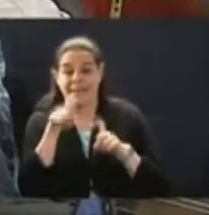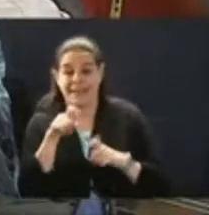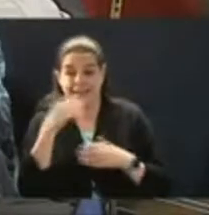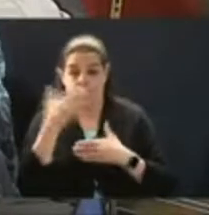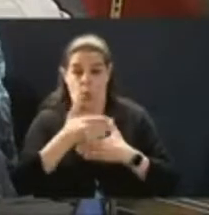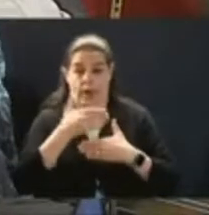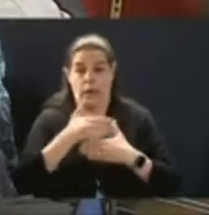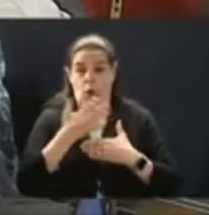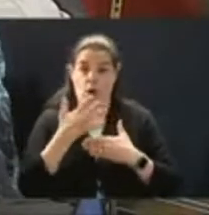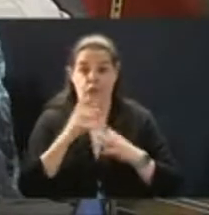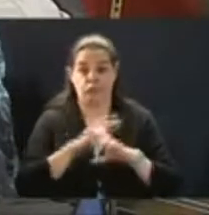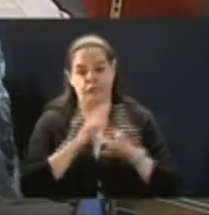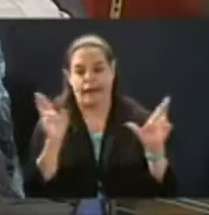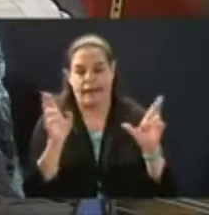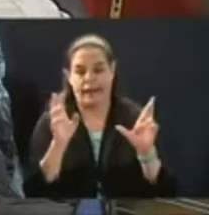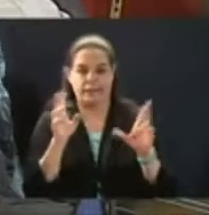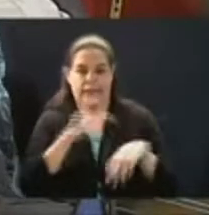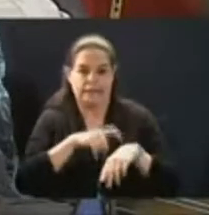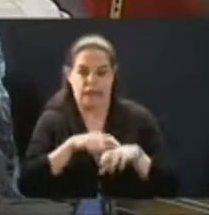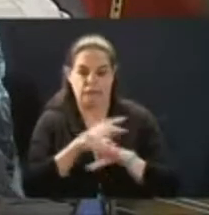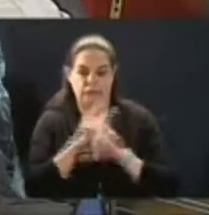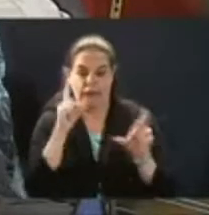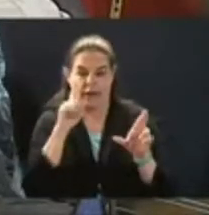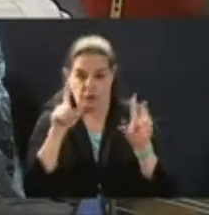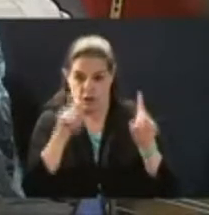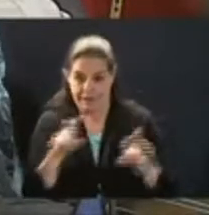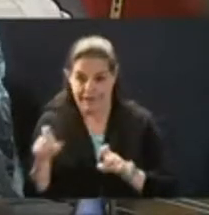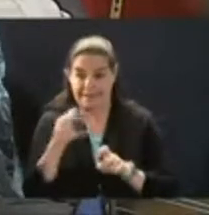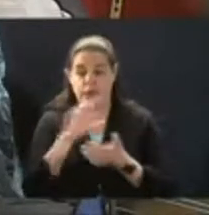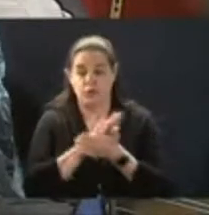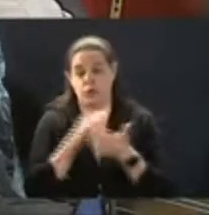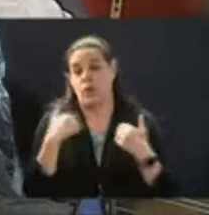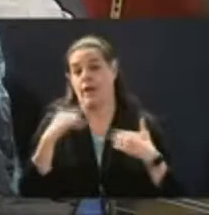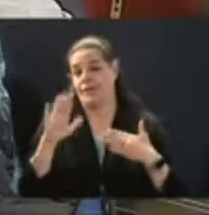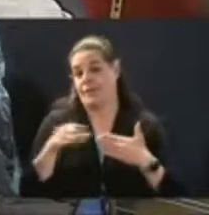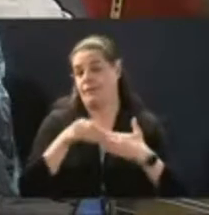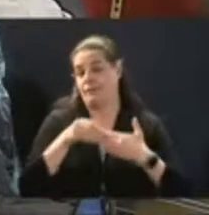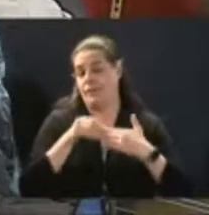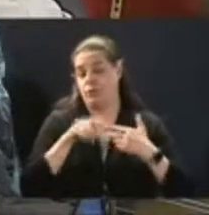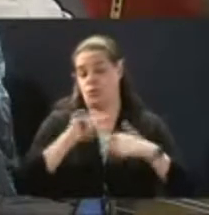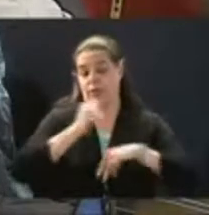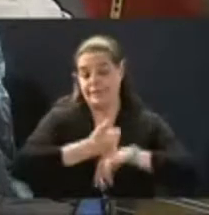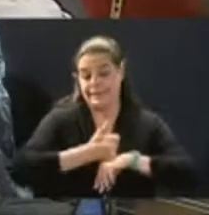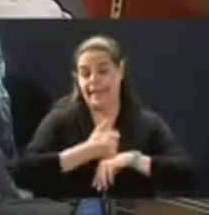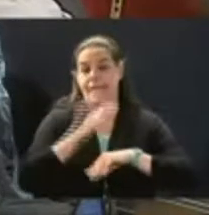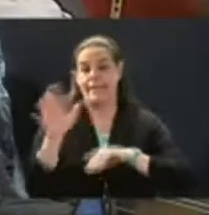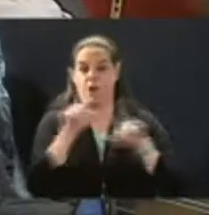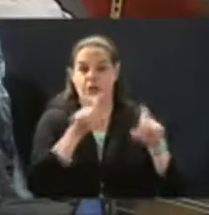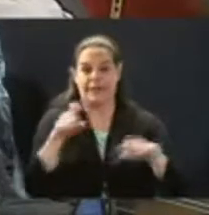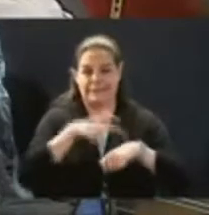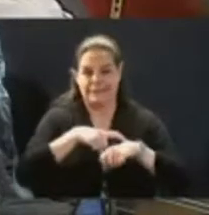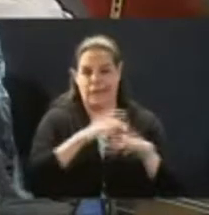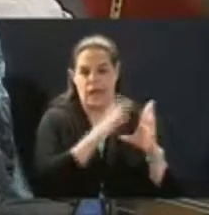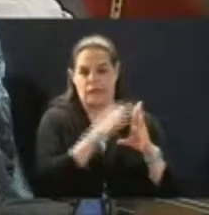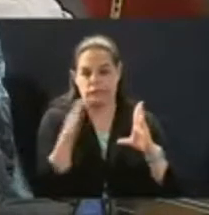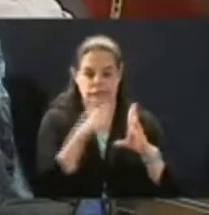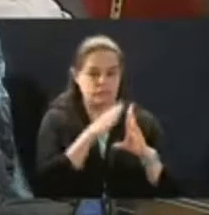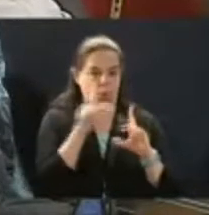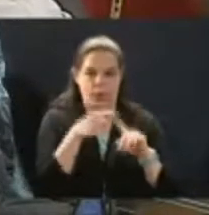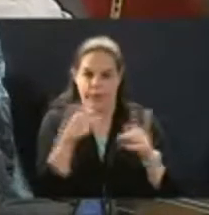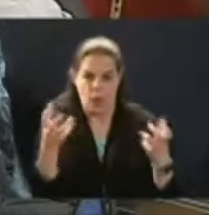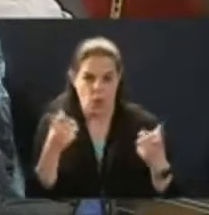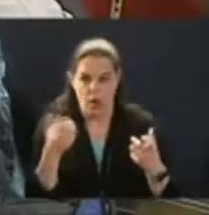is open for testing, and schools have flexibility to set their testing window how they want to. I do know, I don't know everyone's